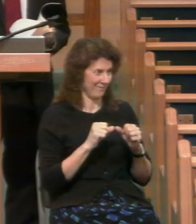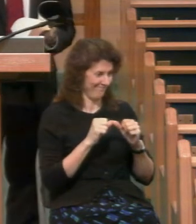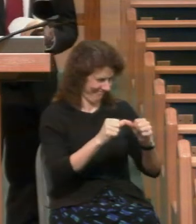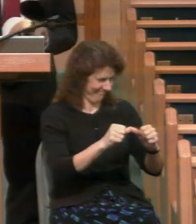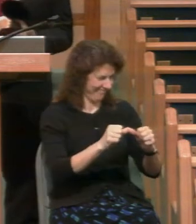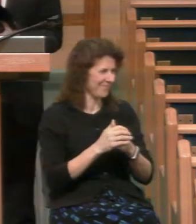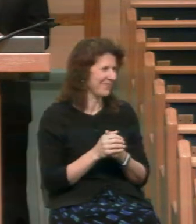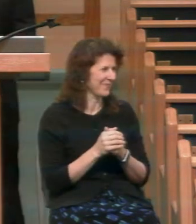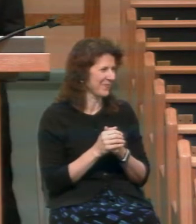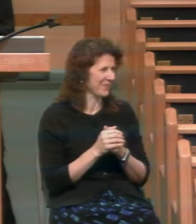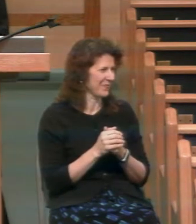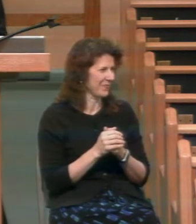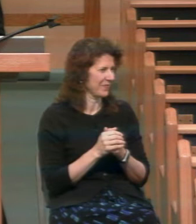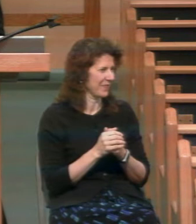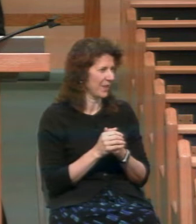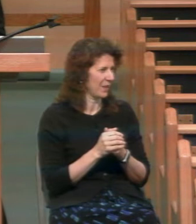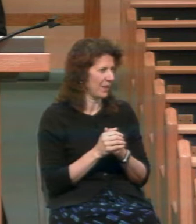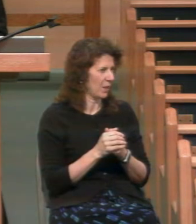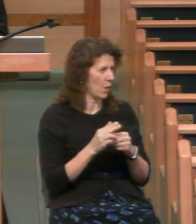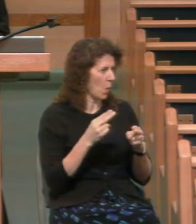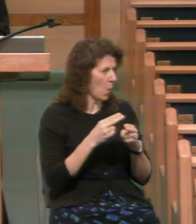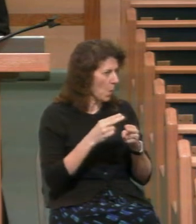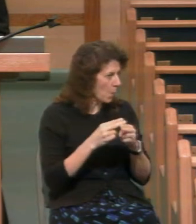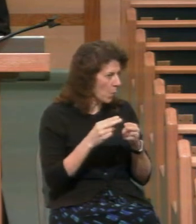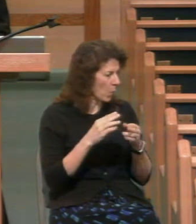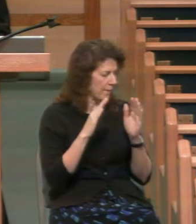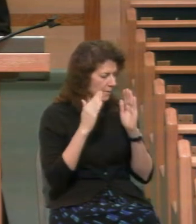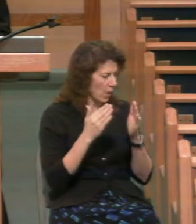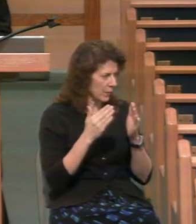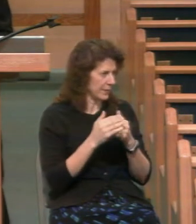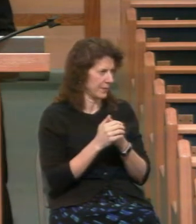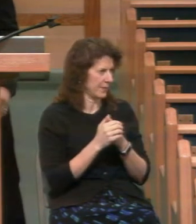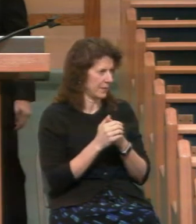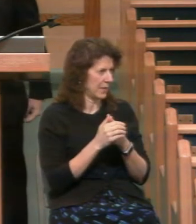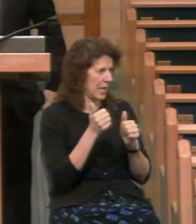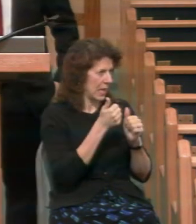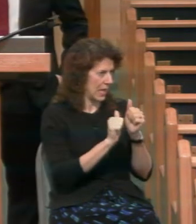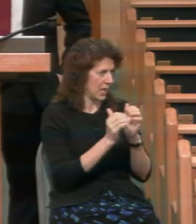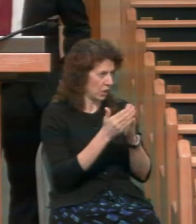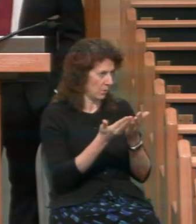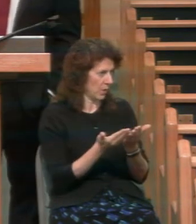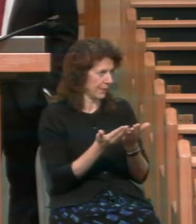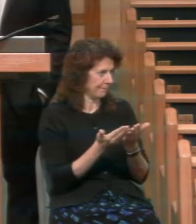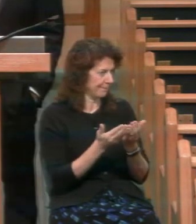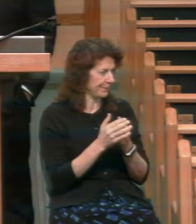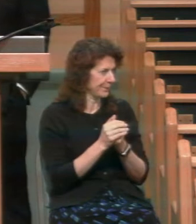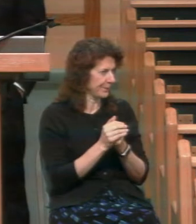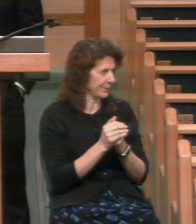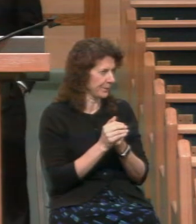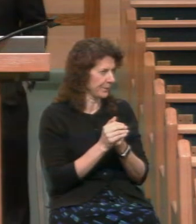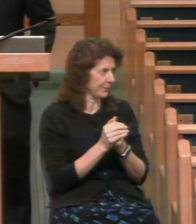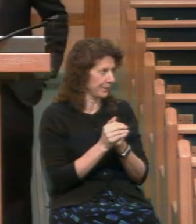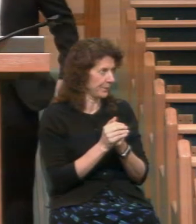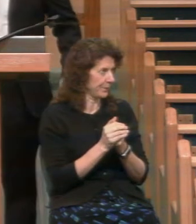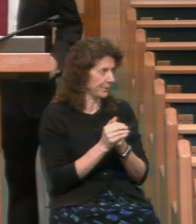try and get through this and look at just a brief synopsis. What are we dealing with in these books? So as we